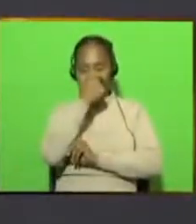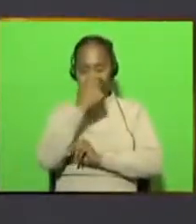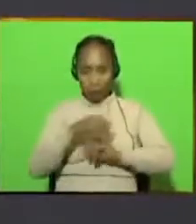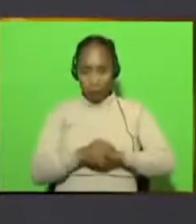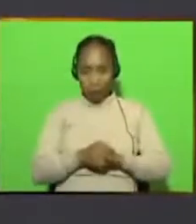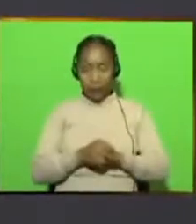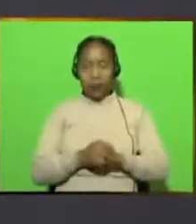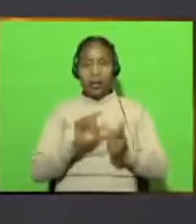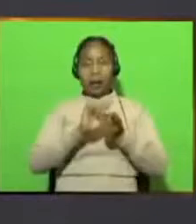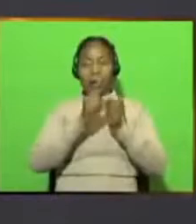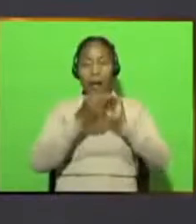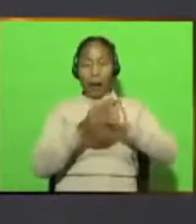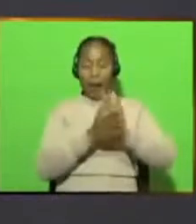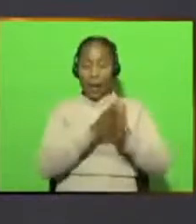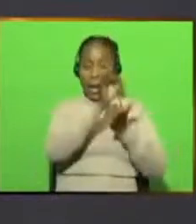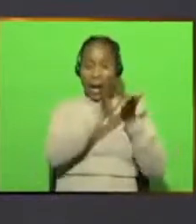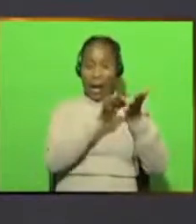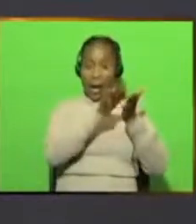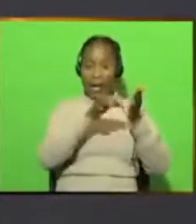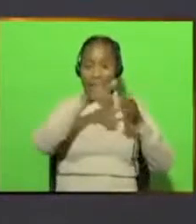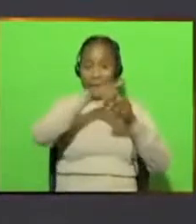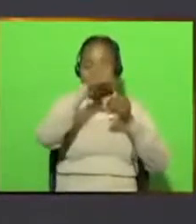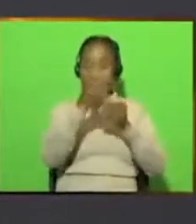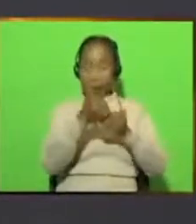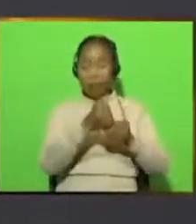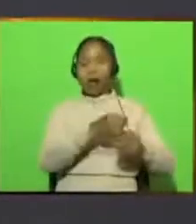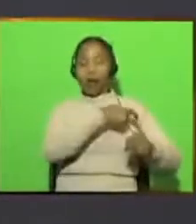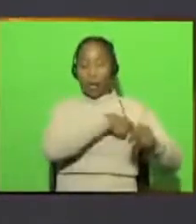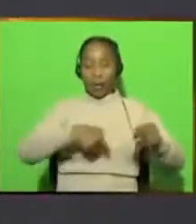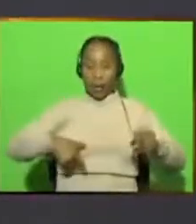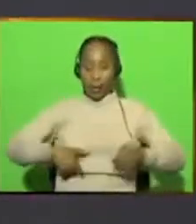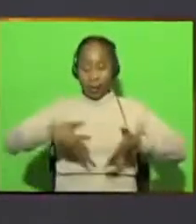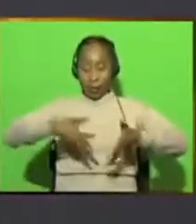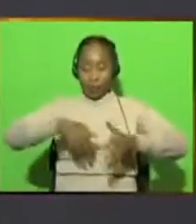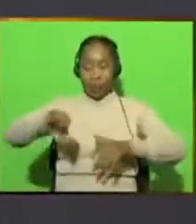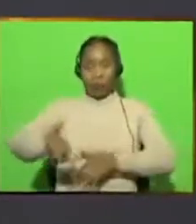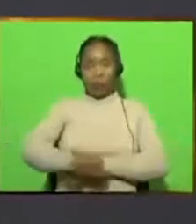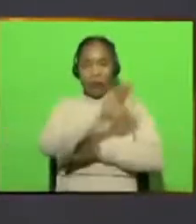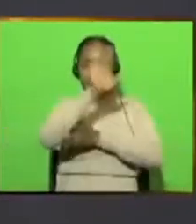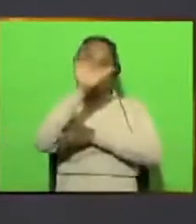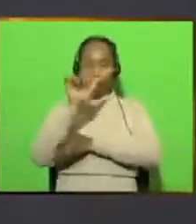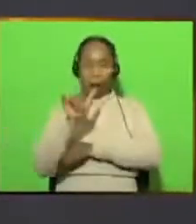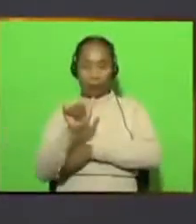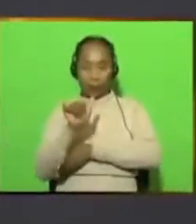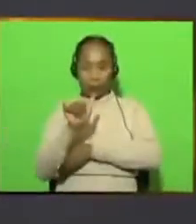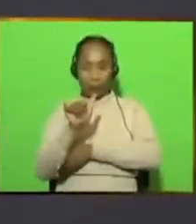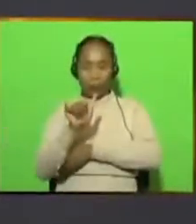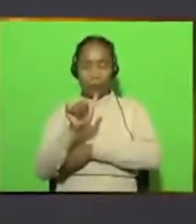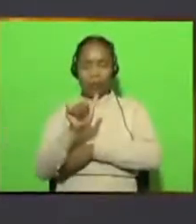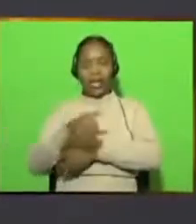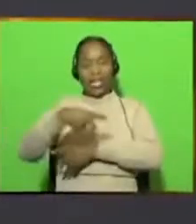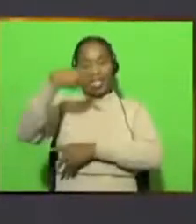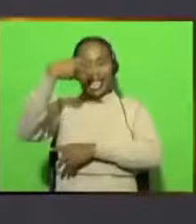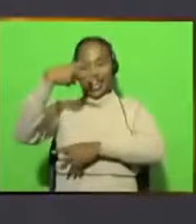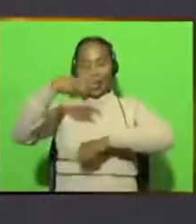being elected as President of the Republic of South Africa for your second